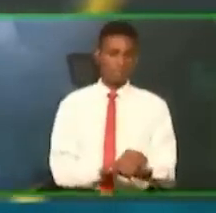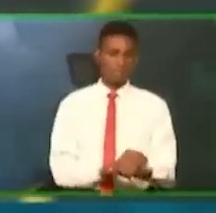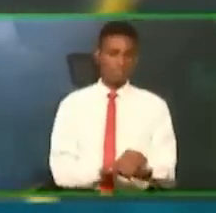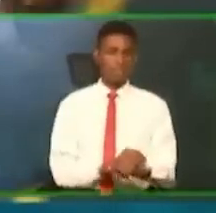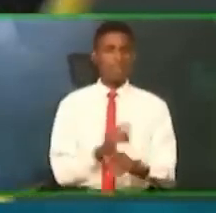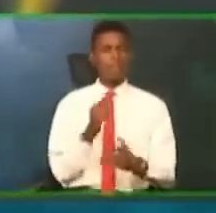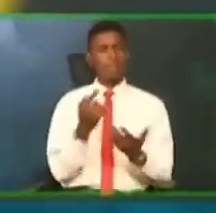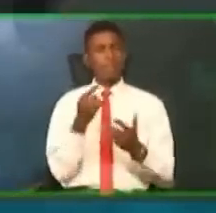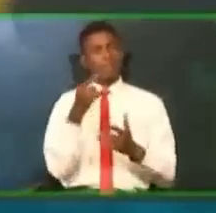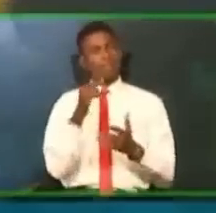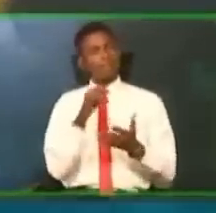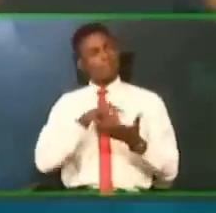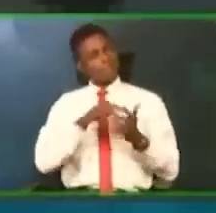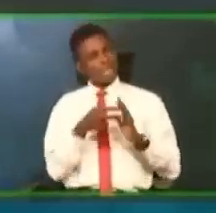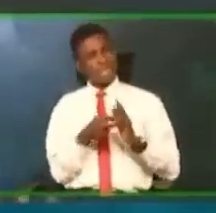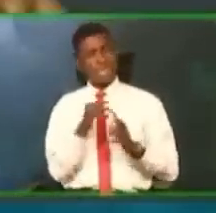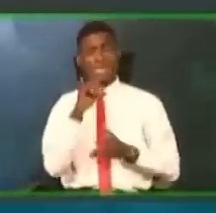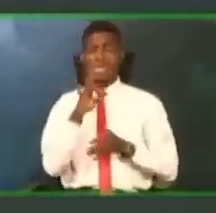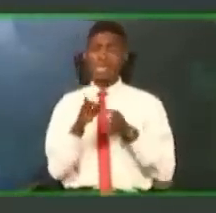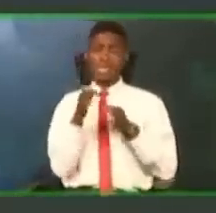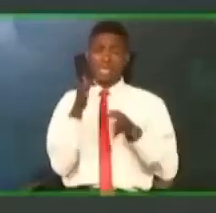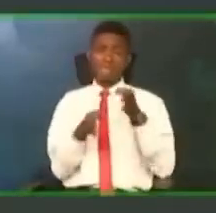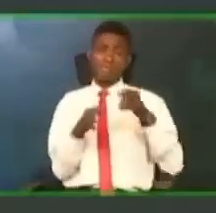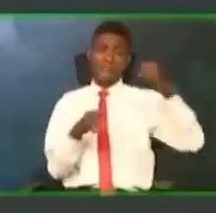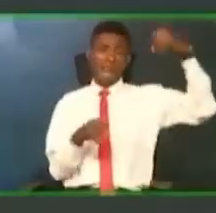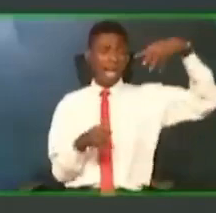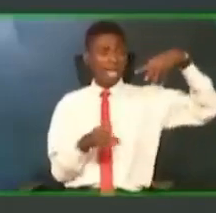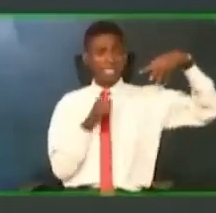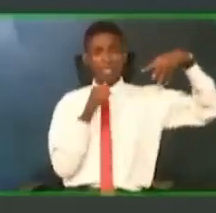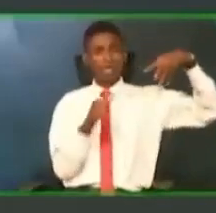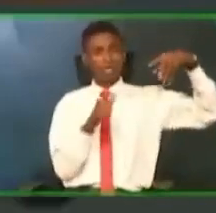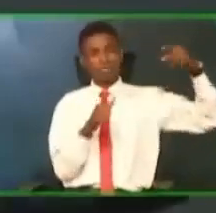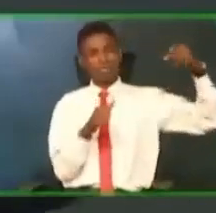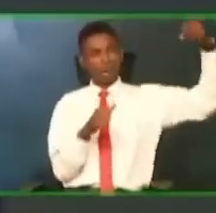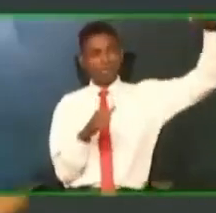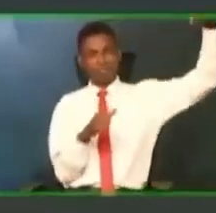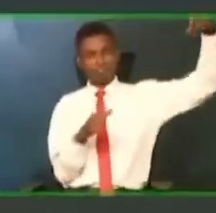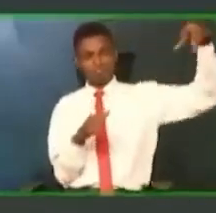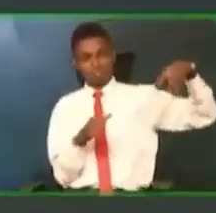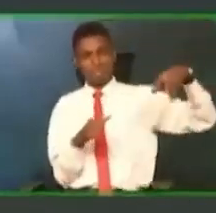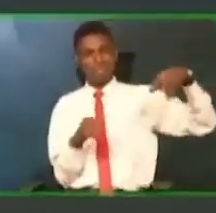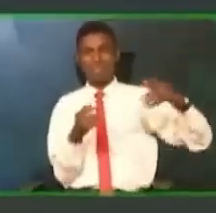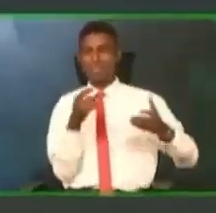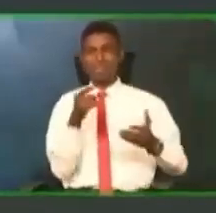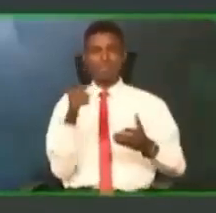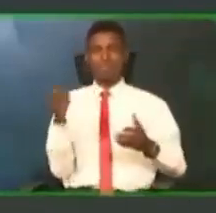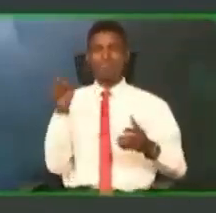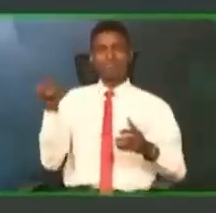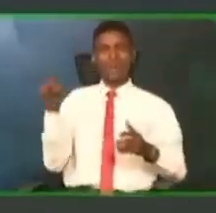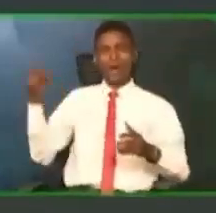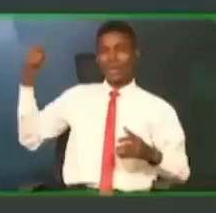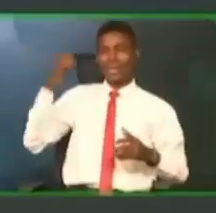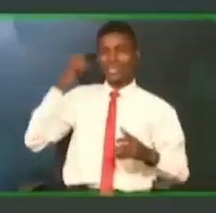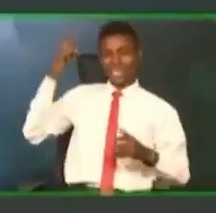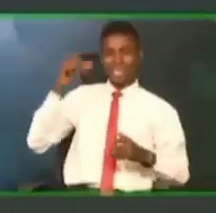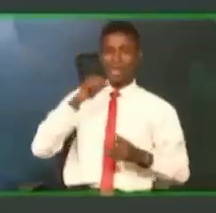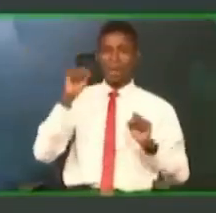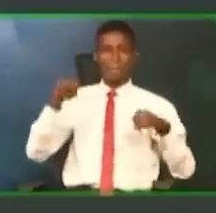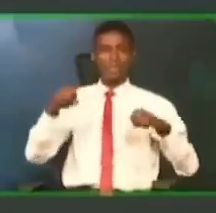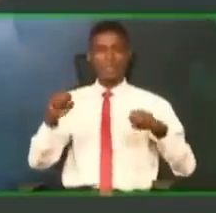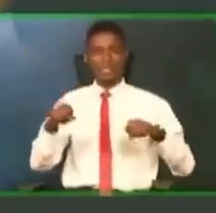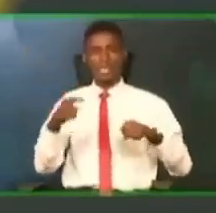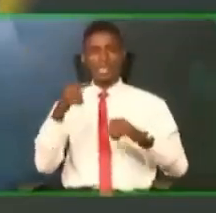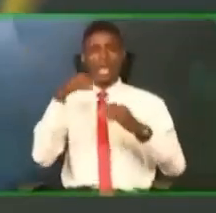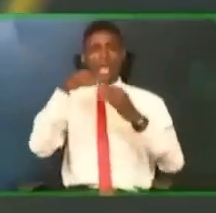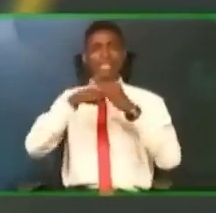That means once that light does not arrive, there is no possibility of understanding. The entrance of thy